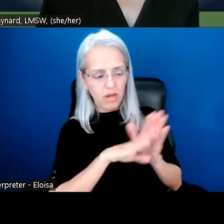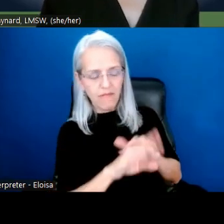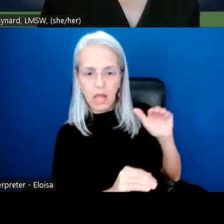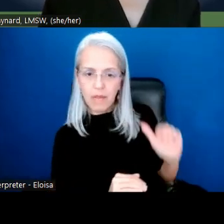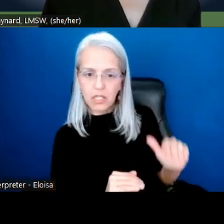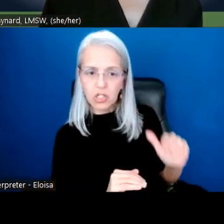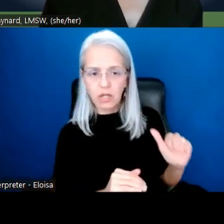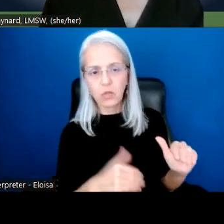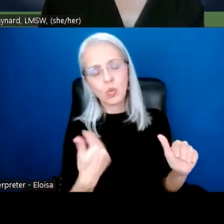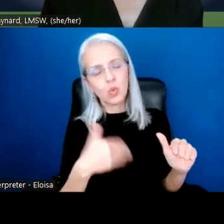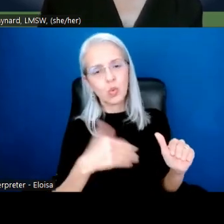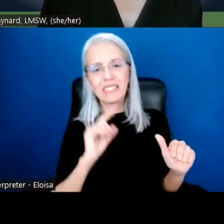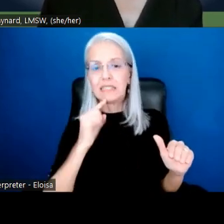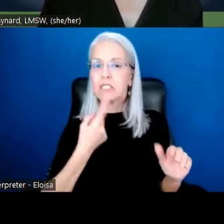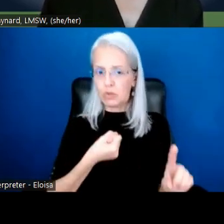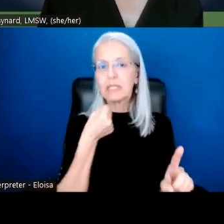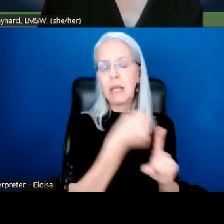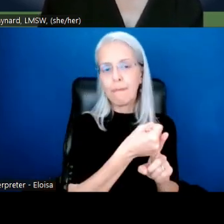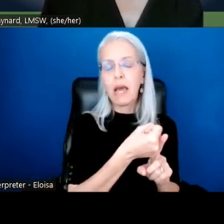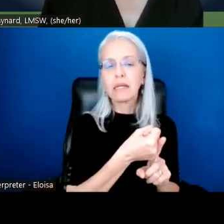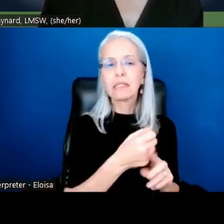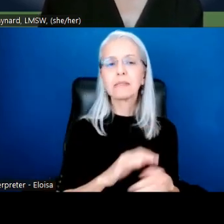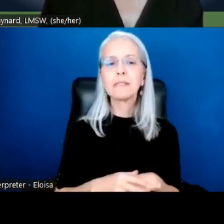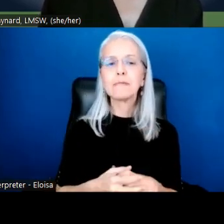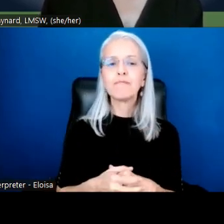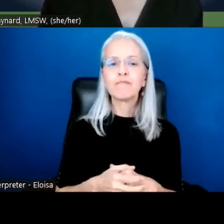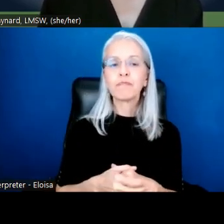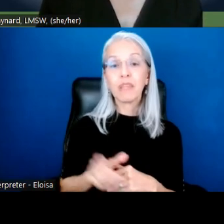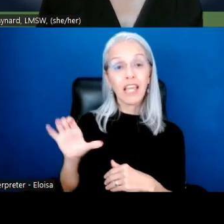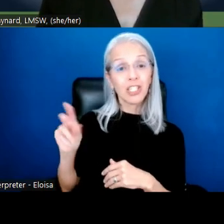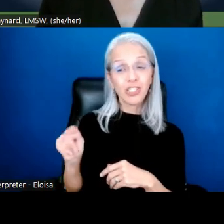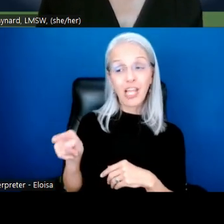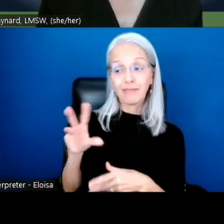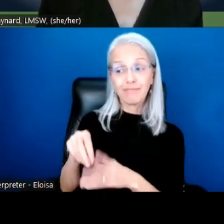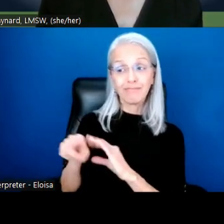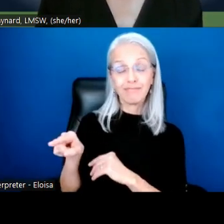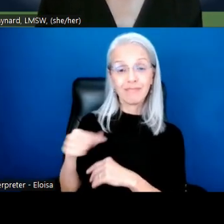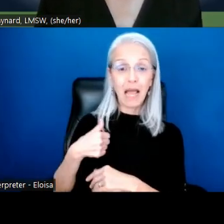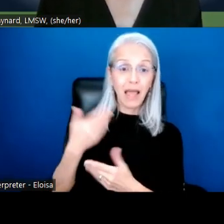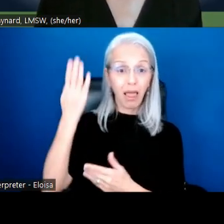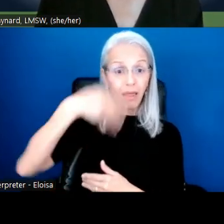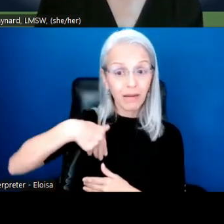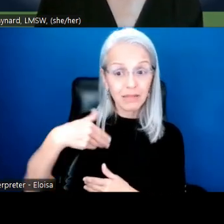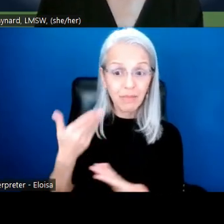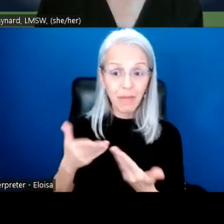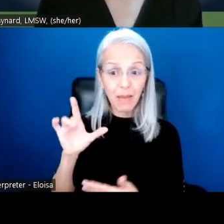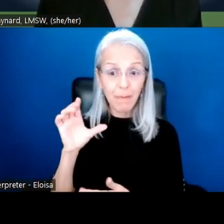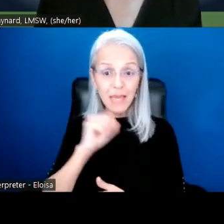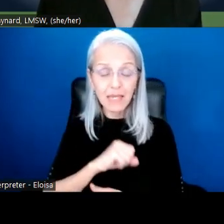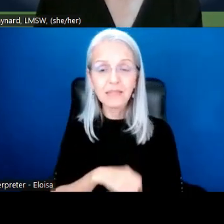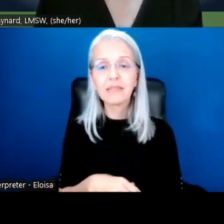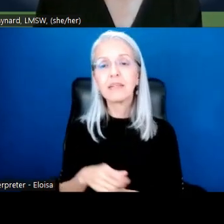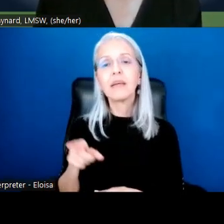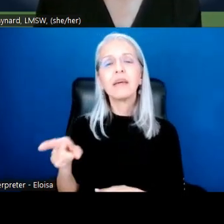a deep impact. There's stuff in the chat box, Lisa, that I may be missing. There's a reference